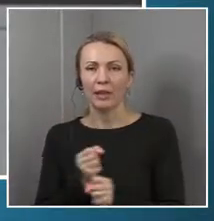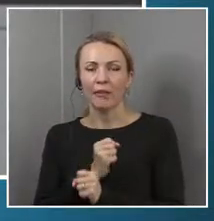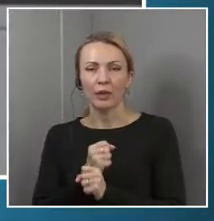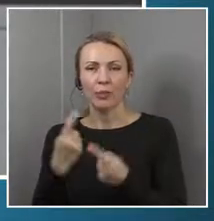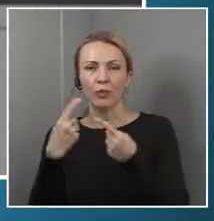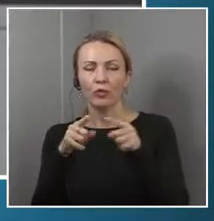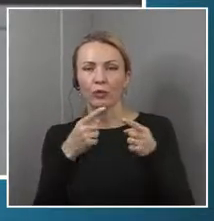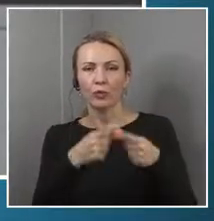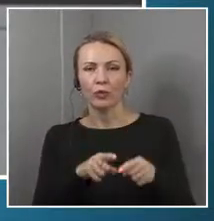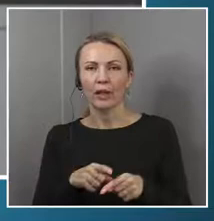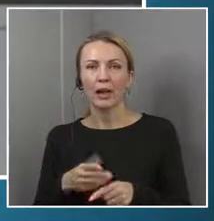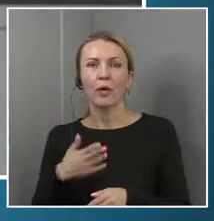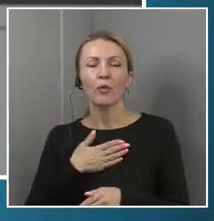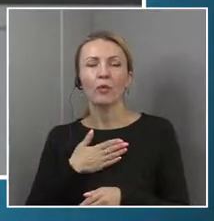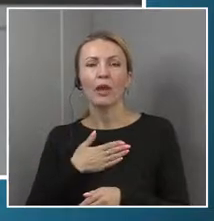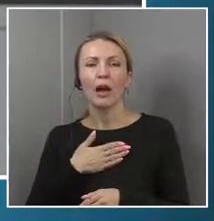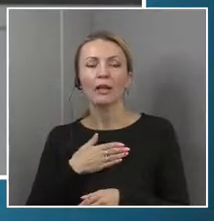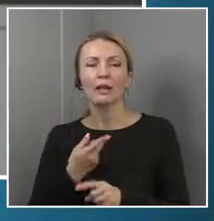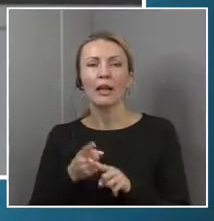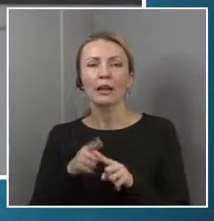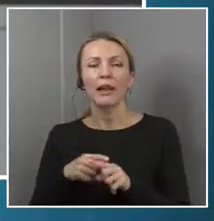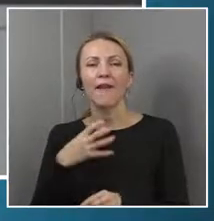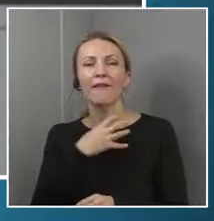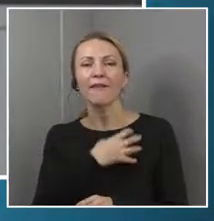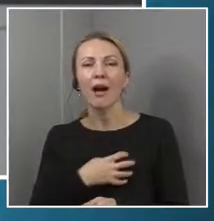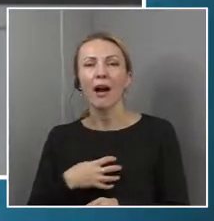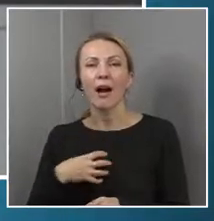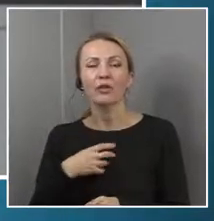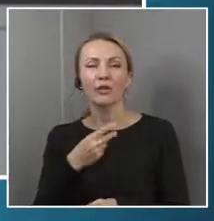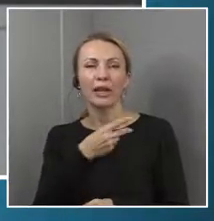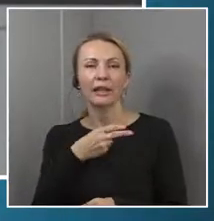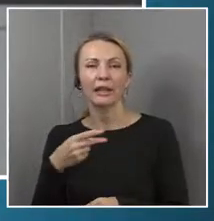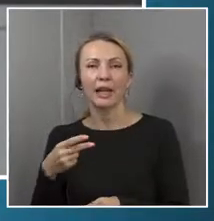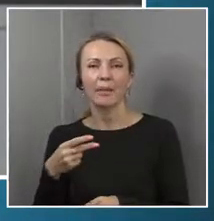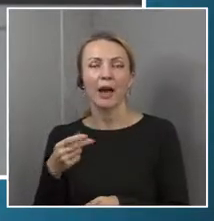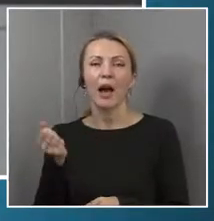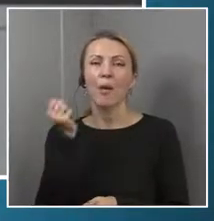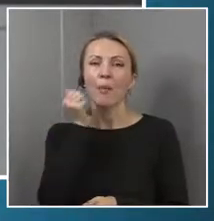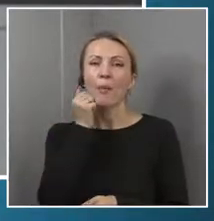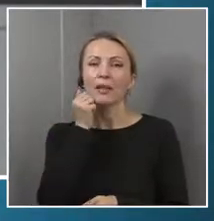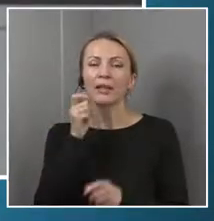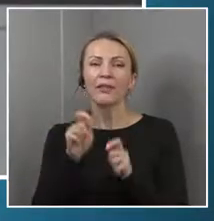that suffered such terrible human losses in the 20th century.